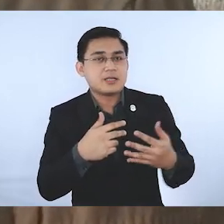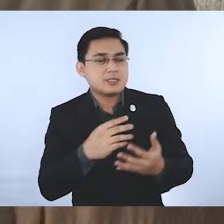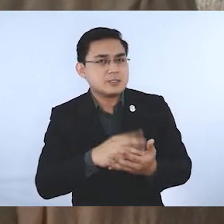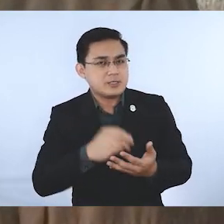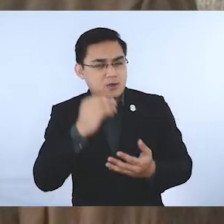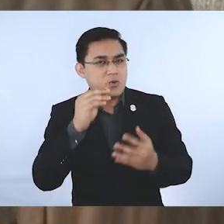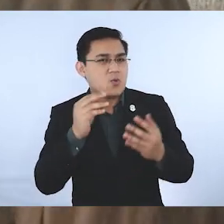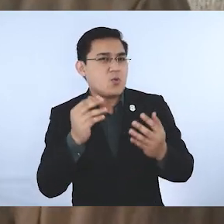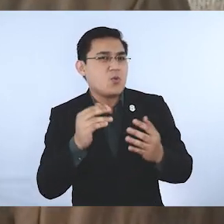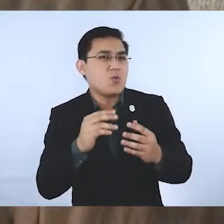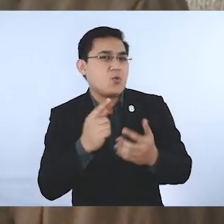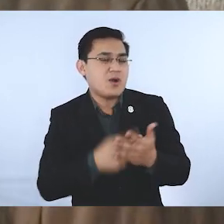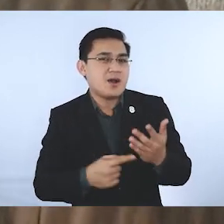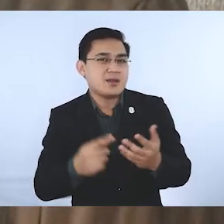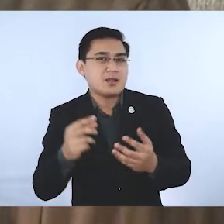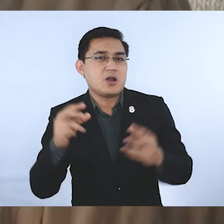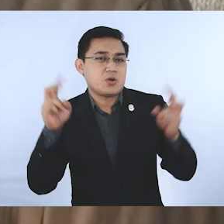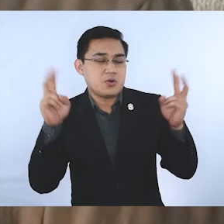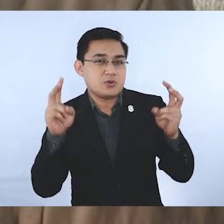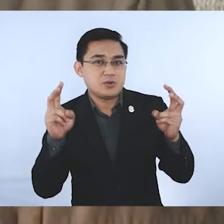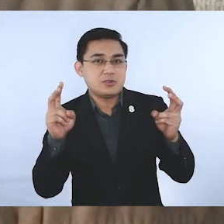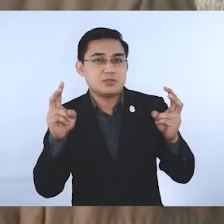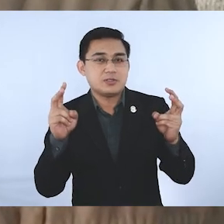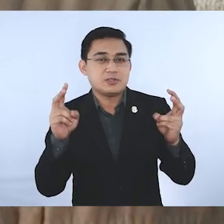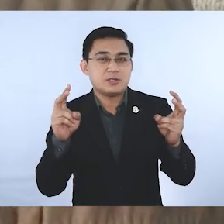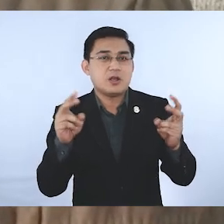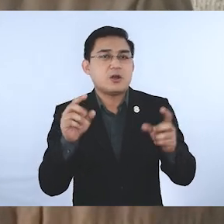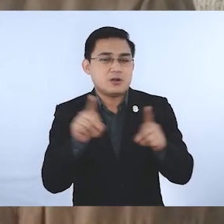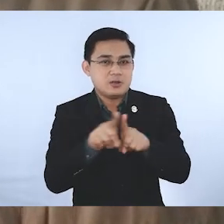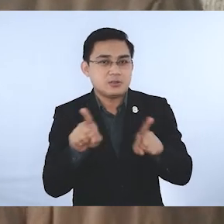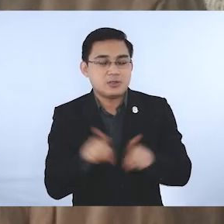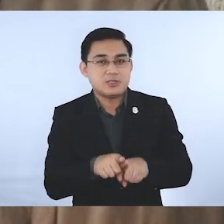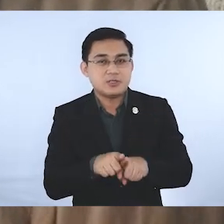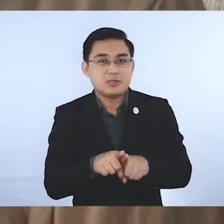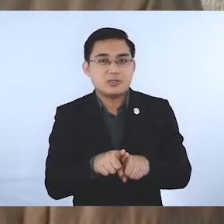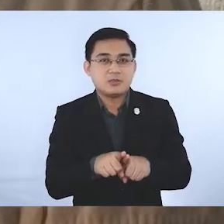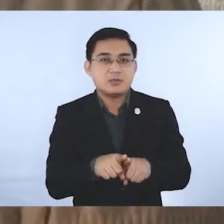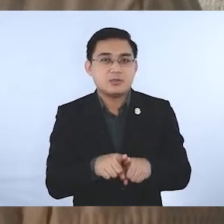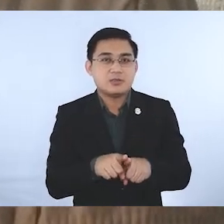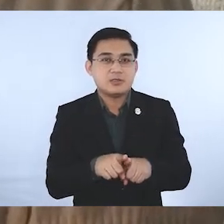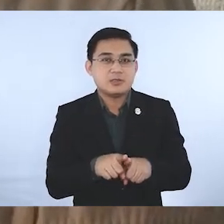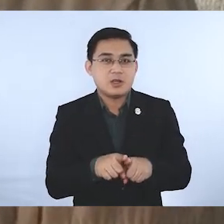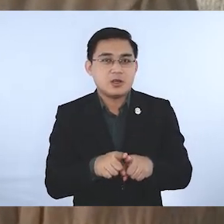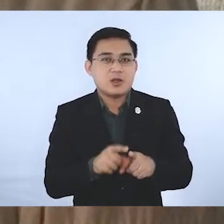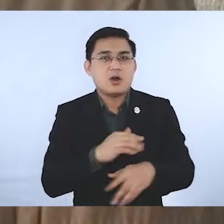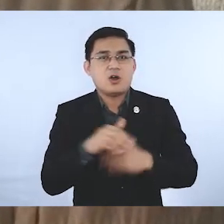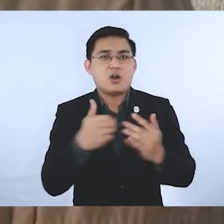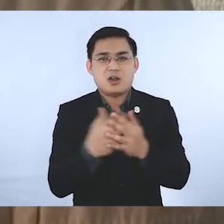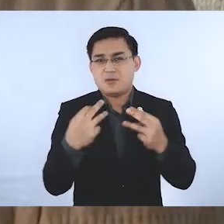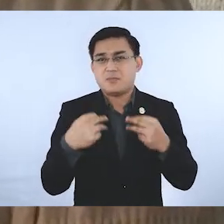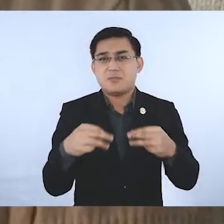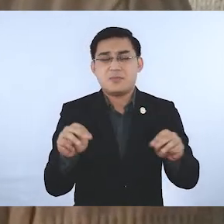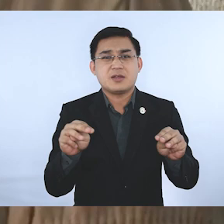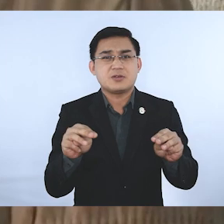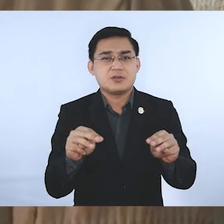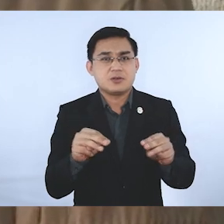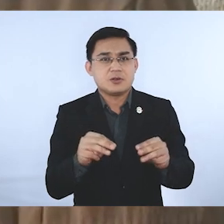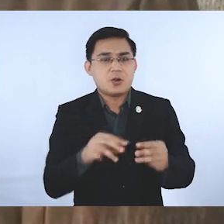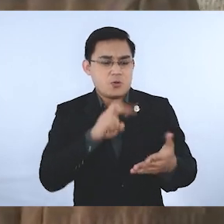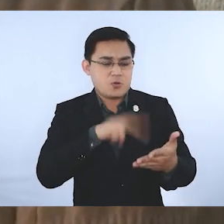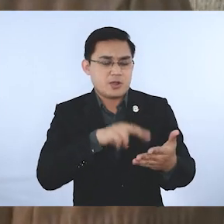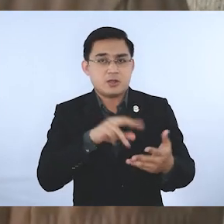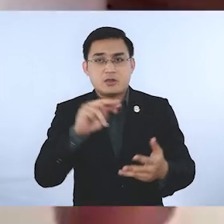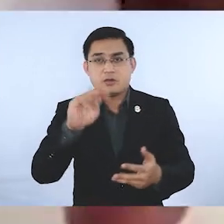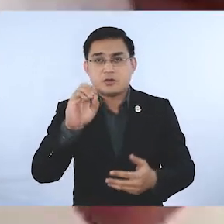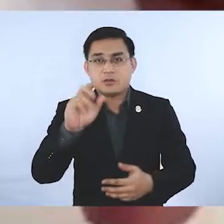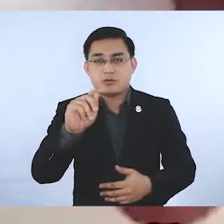are called, how many beats they have, and we also learned a old method to read the notes, which is